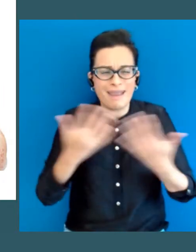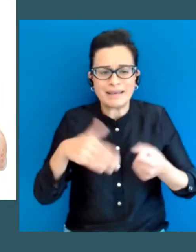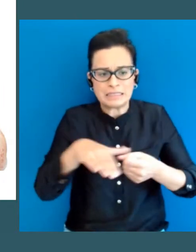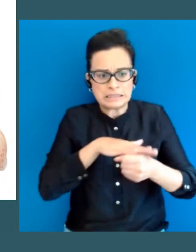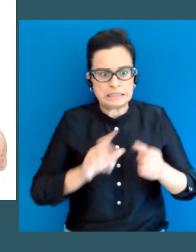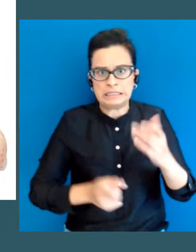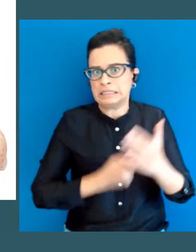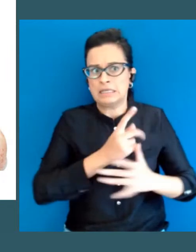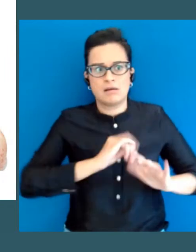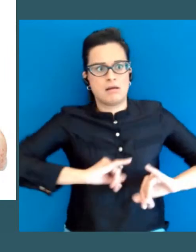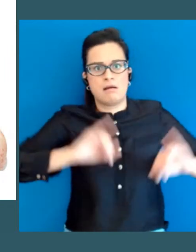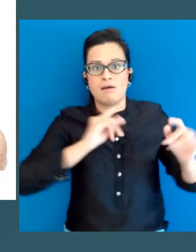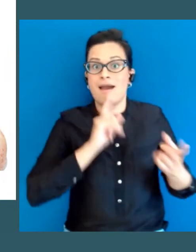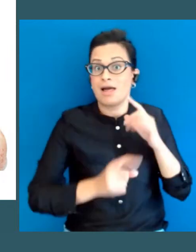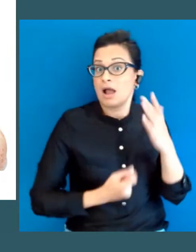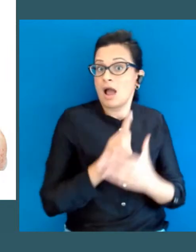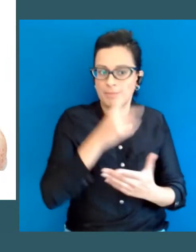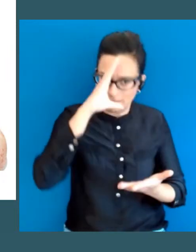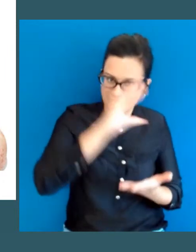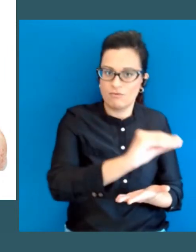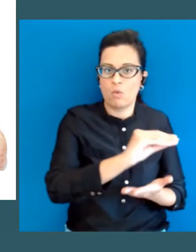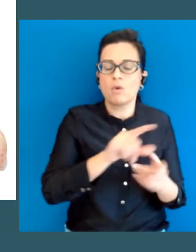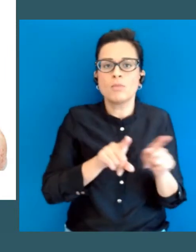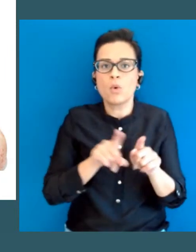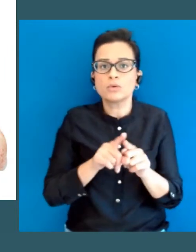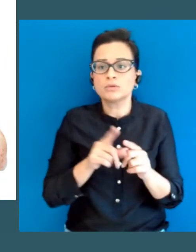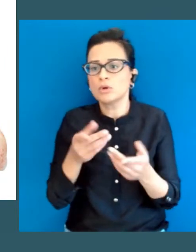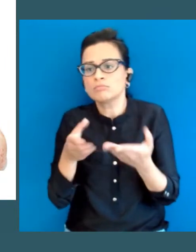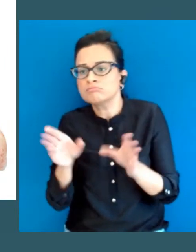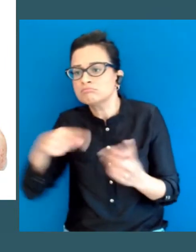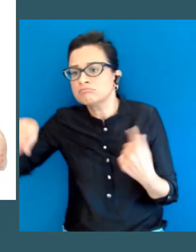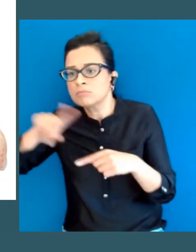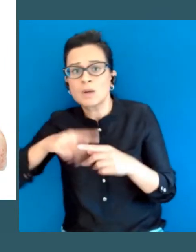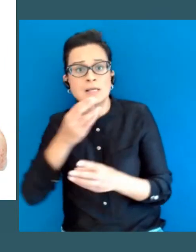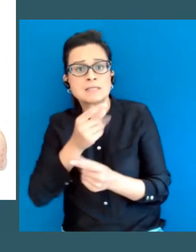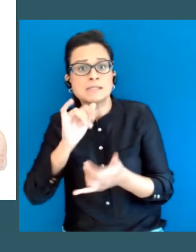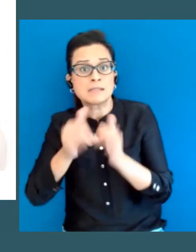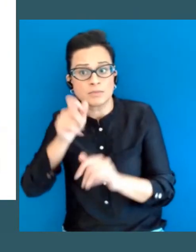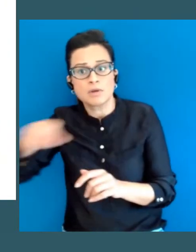we're there to inform and advocate on behalf of the allergic public.